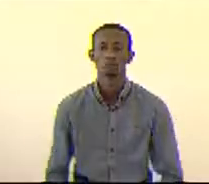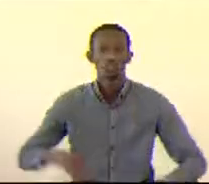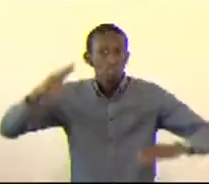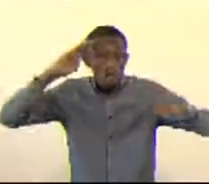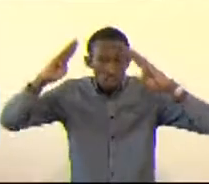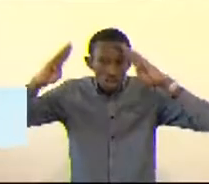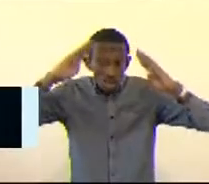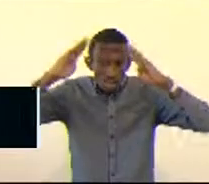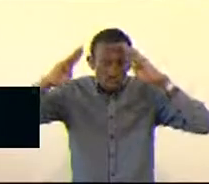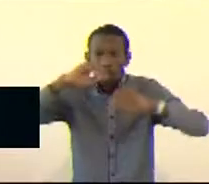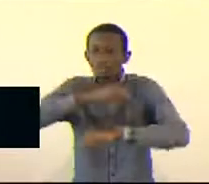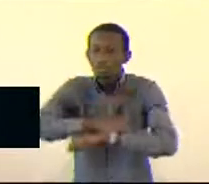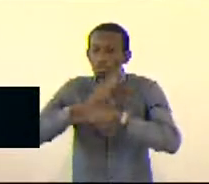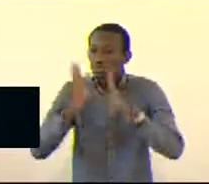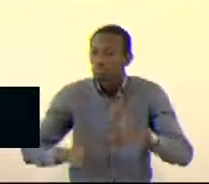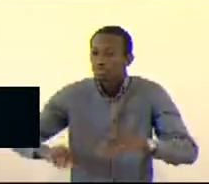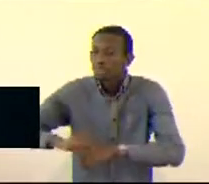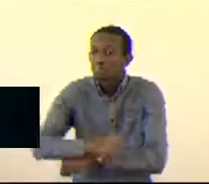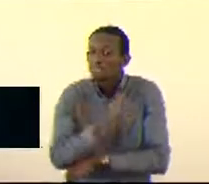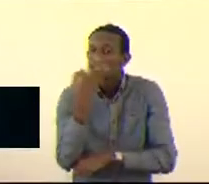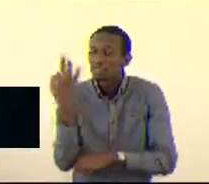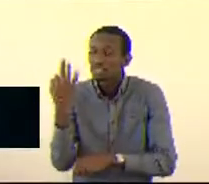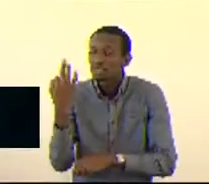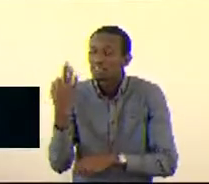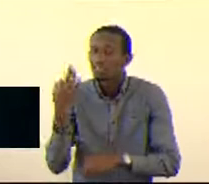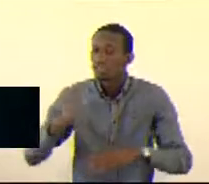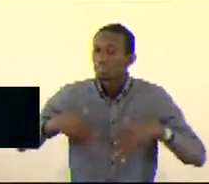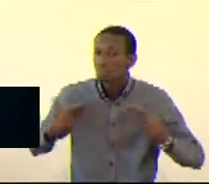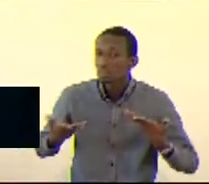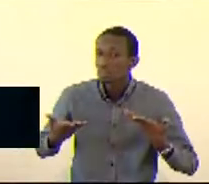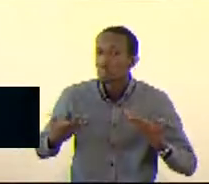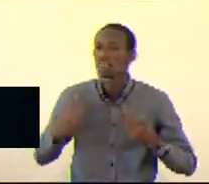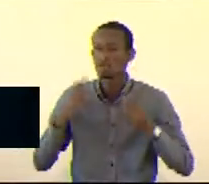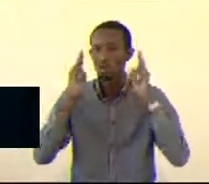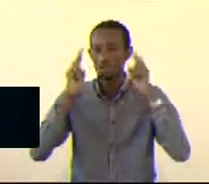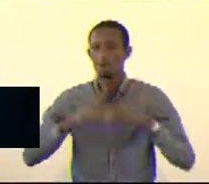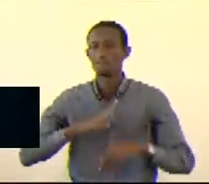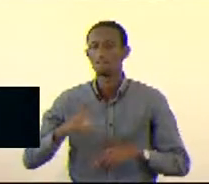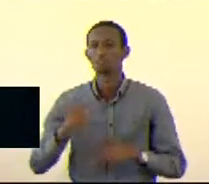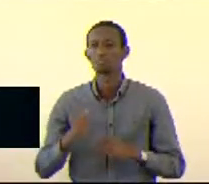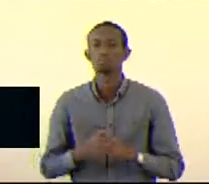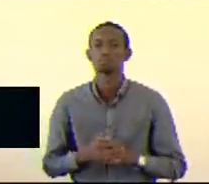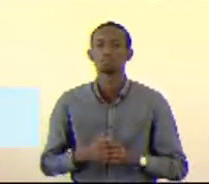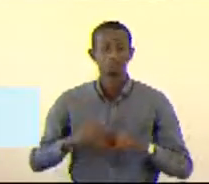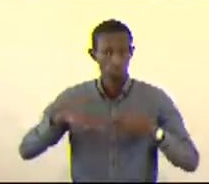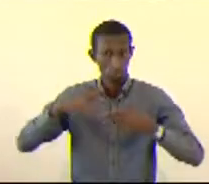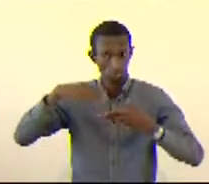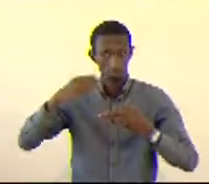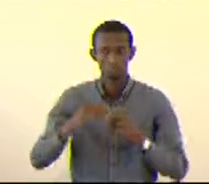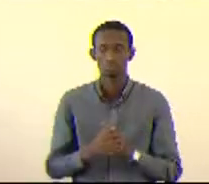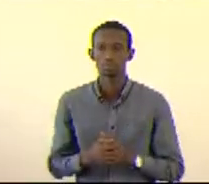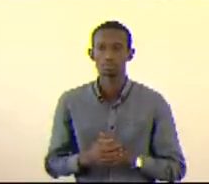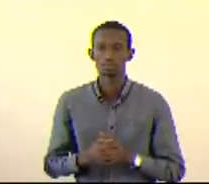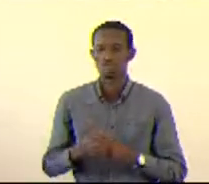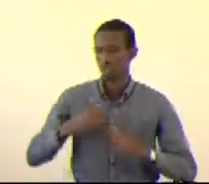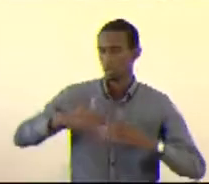Senior 3 students. How are you doing? I hope you're fine and you're moving on well. I'm happy to join